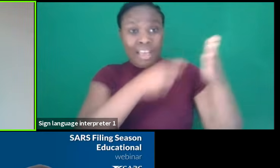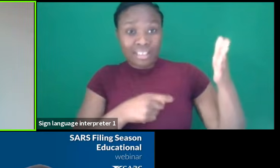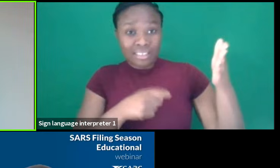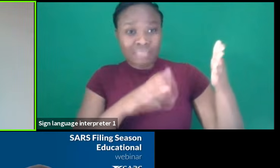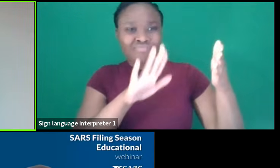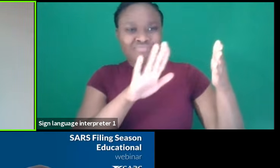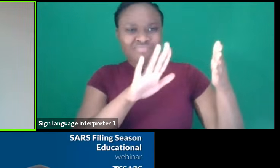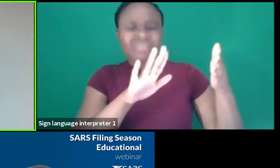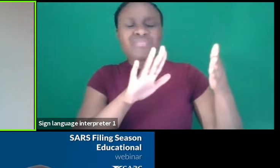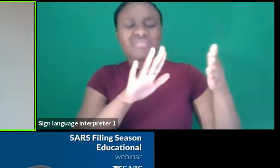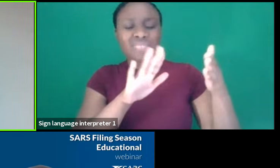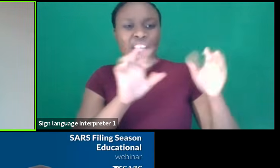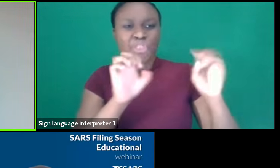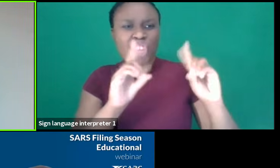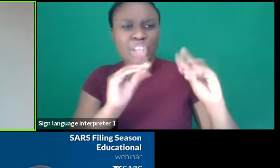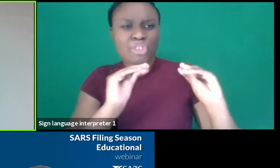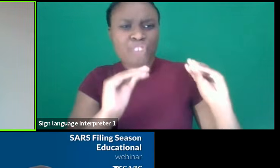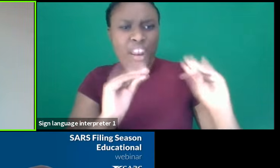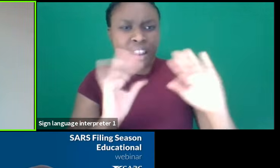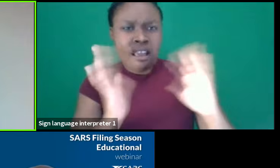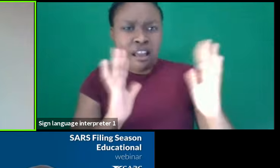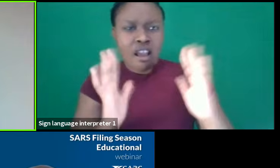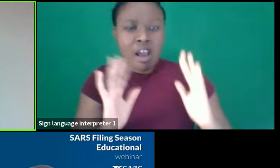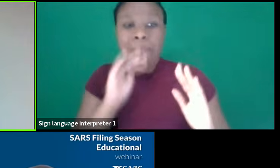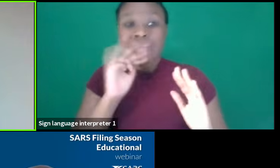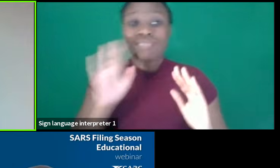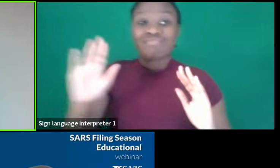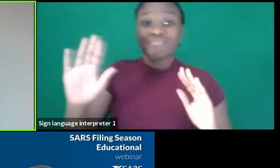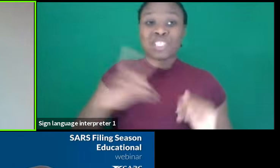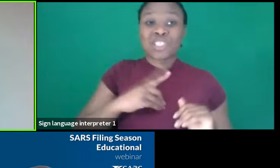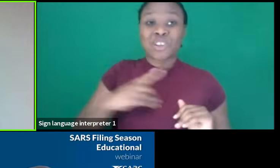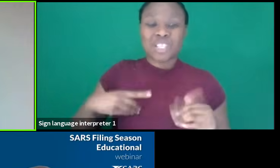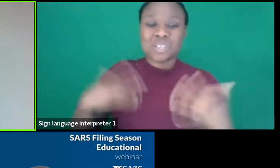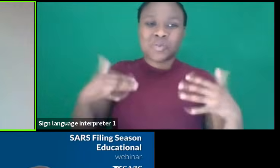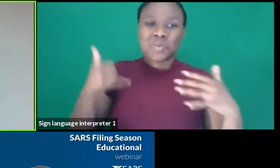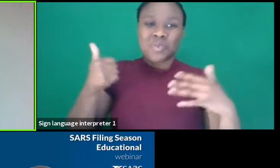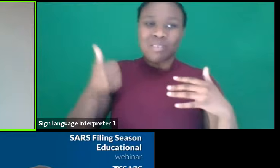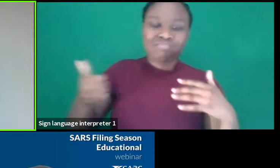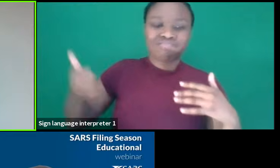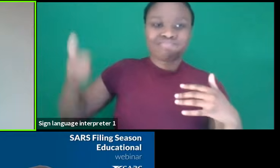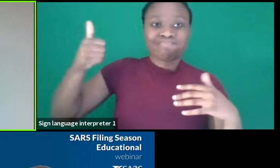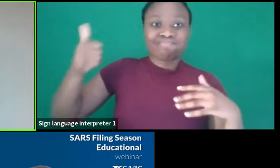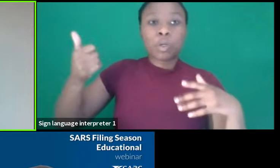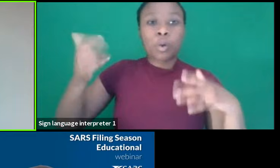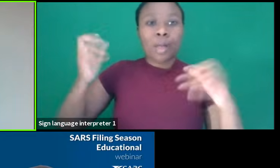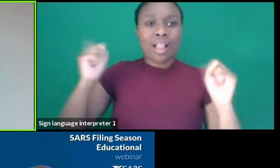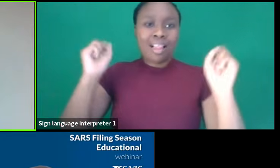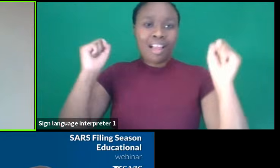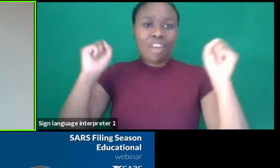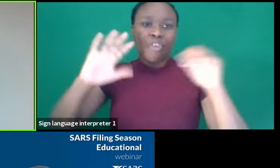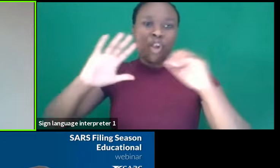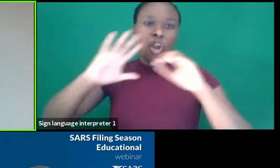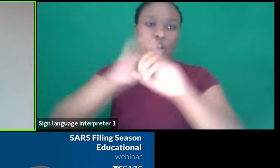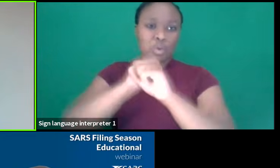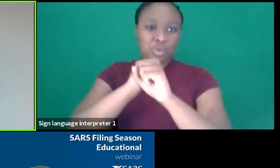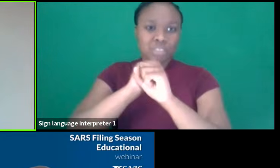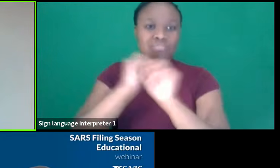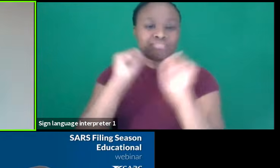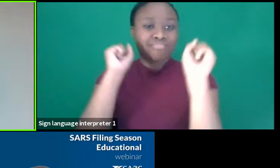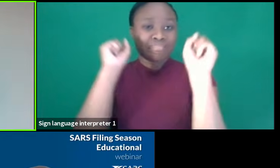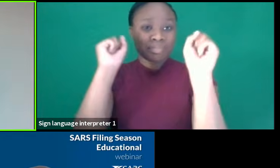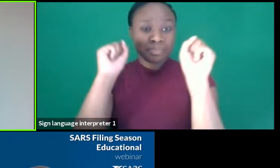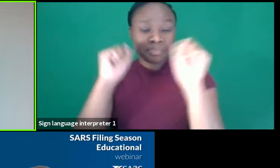remark. This is where my piloting gets to. We didn't have lots